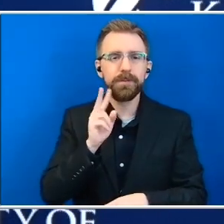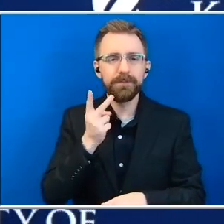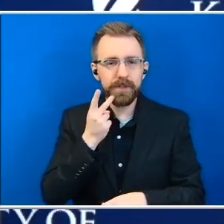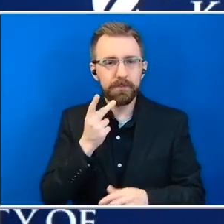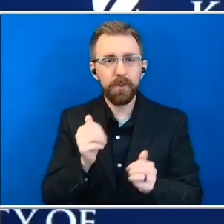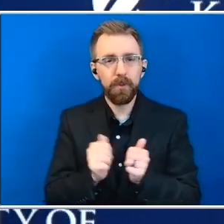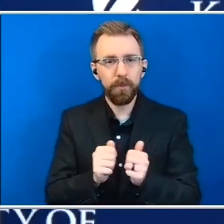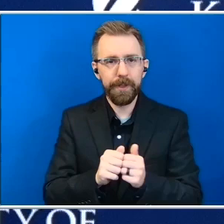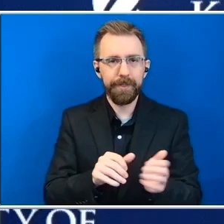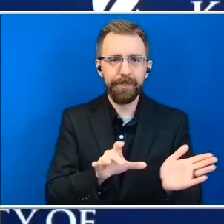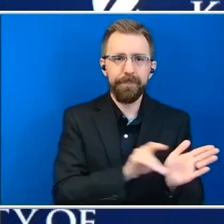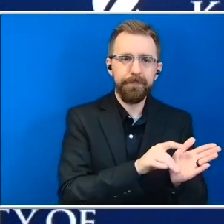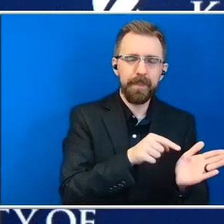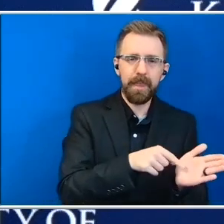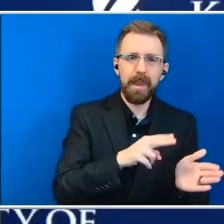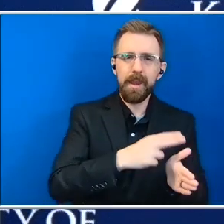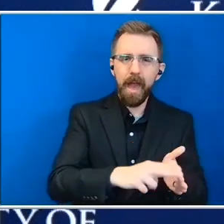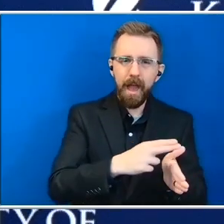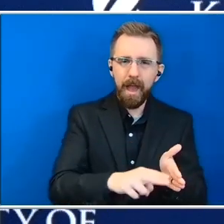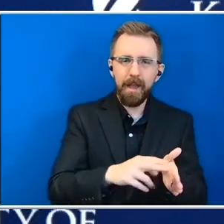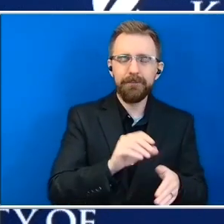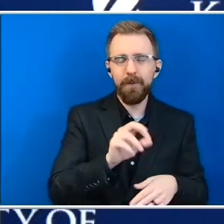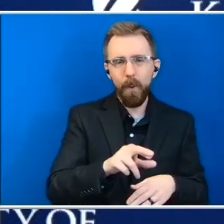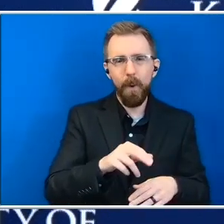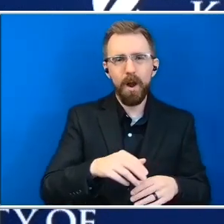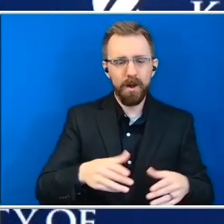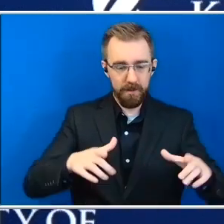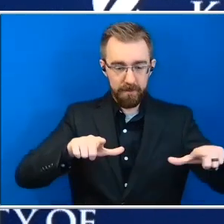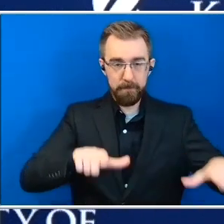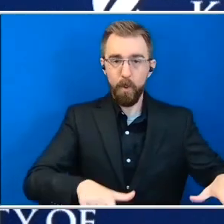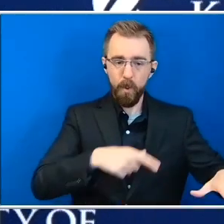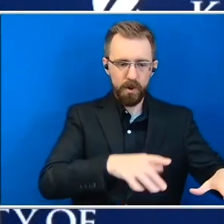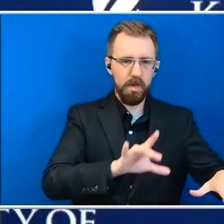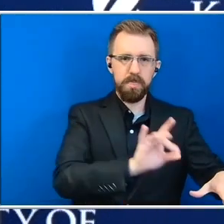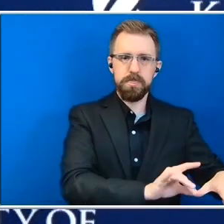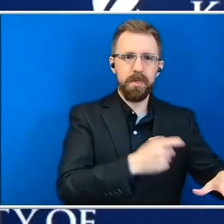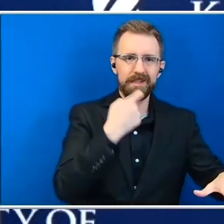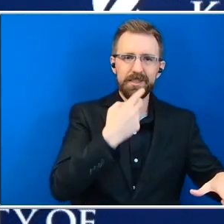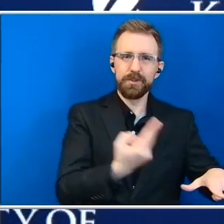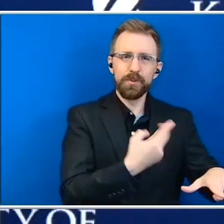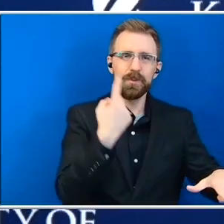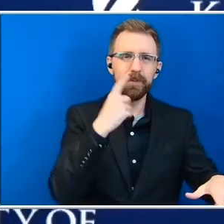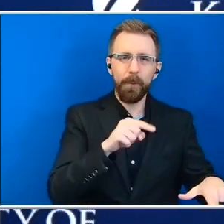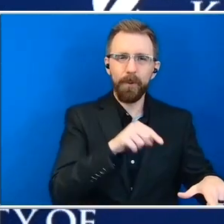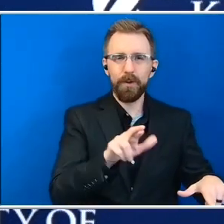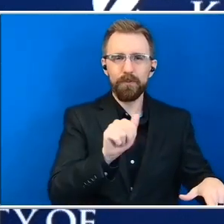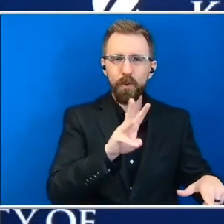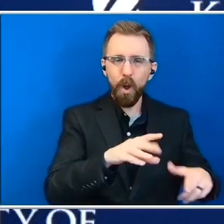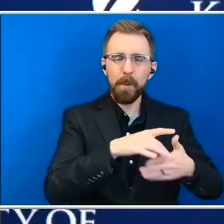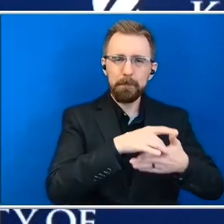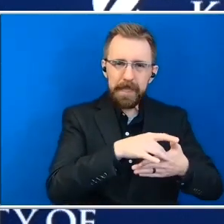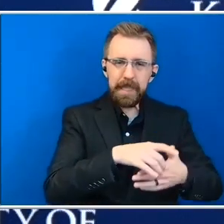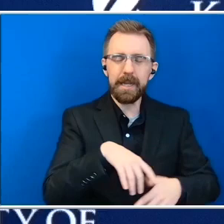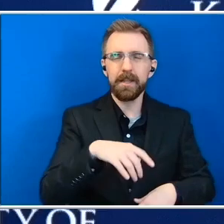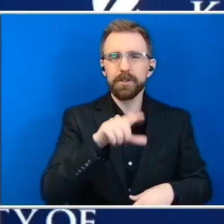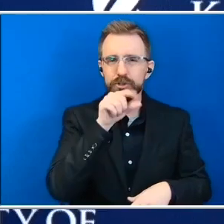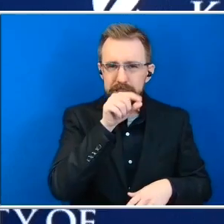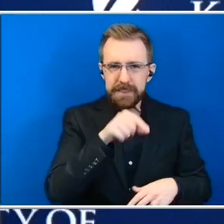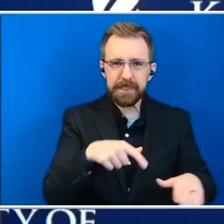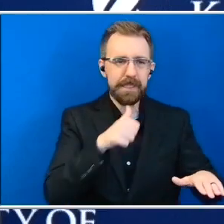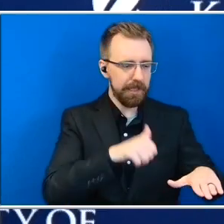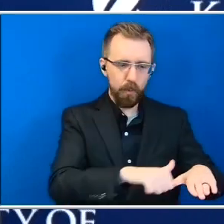contaminated knives or on a contaminated cutting board that you have recently used to cut raw meat or chicken and did not wash and clean